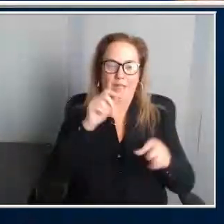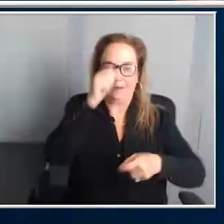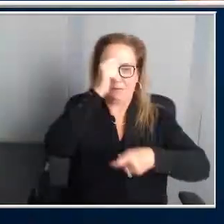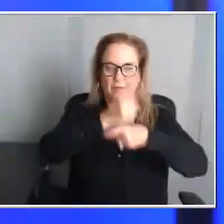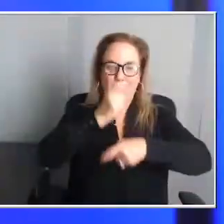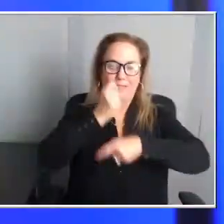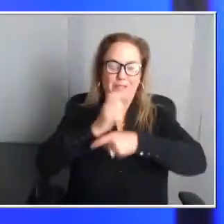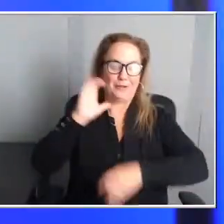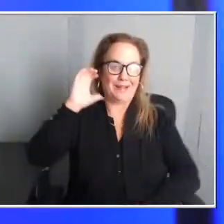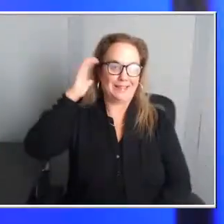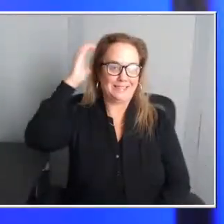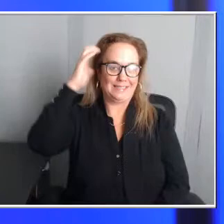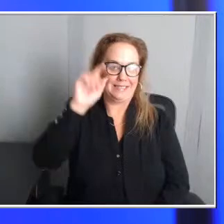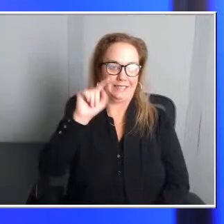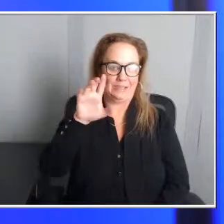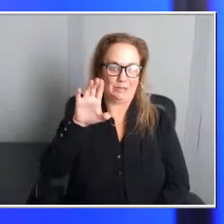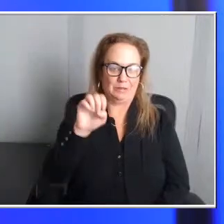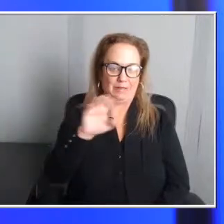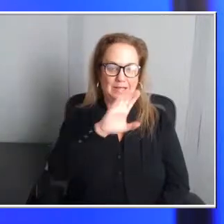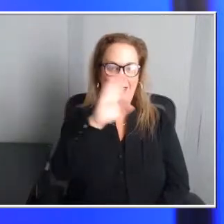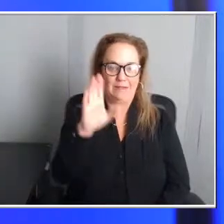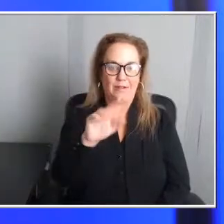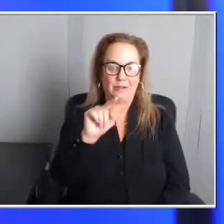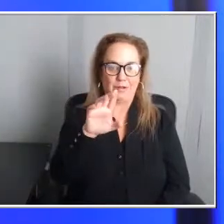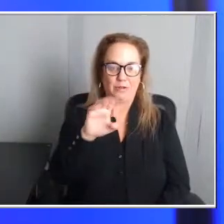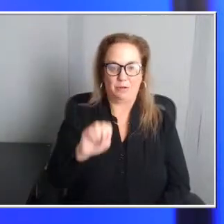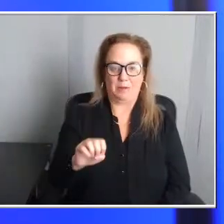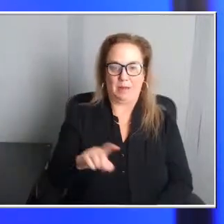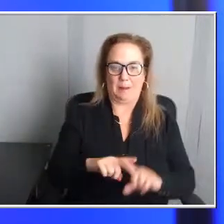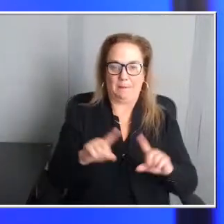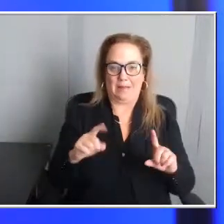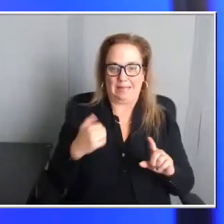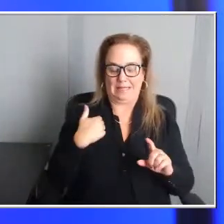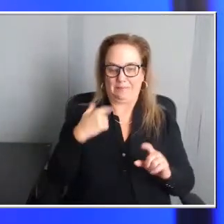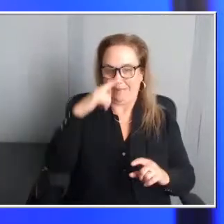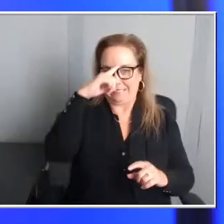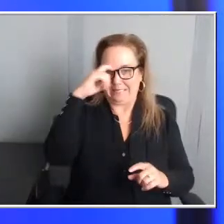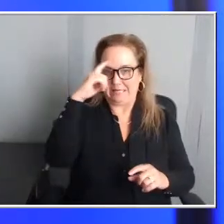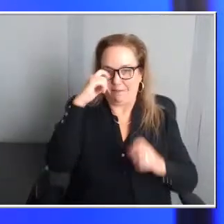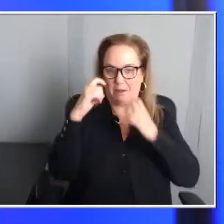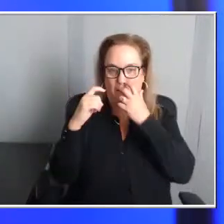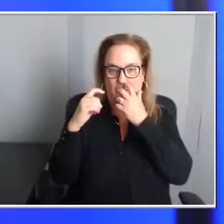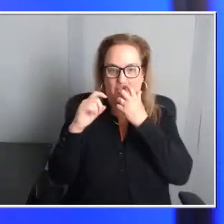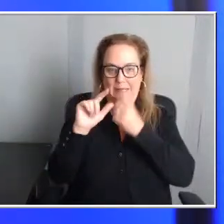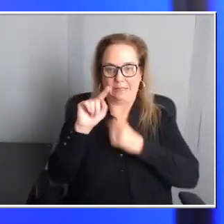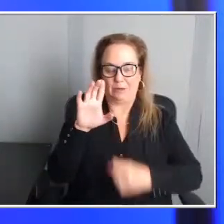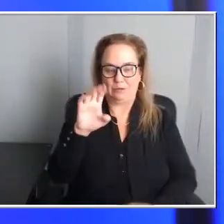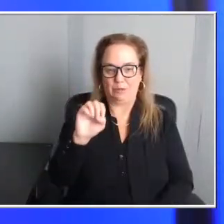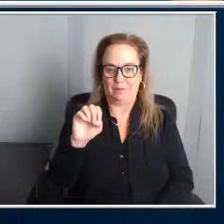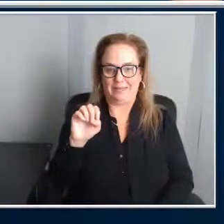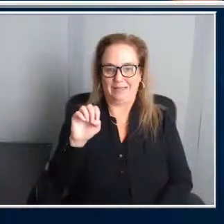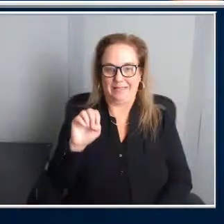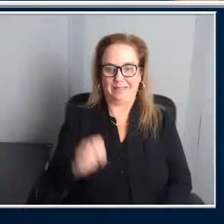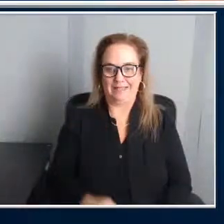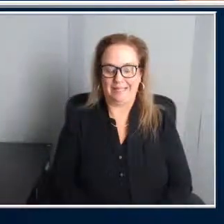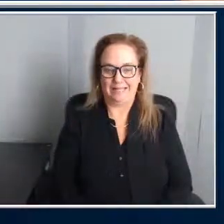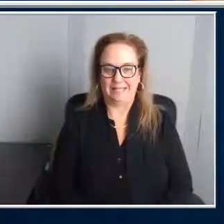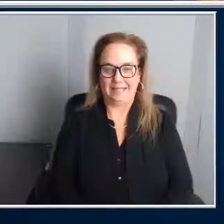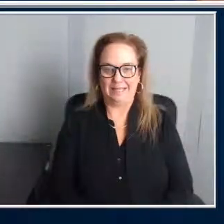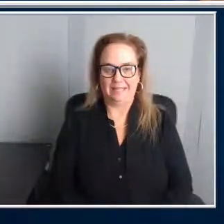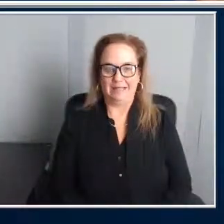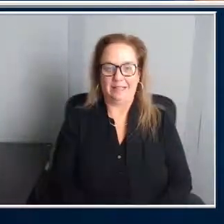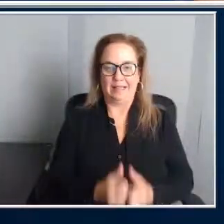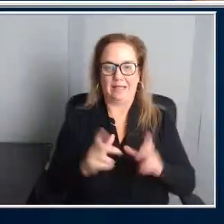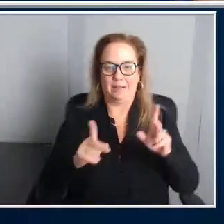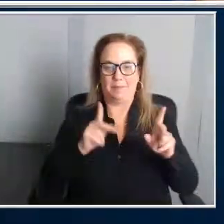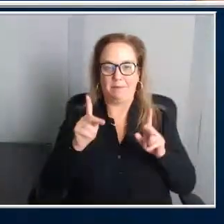cousins tube. He never got to go tubing, but this past summer, got to go tubing. Hey, a lot of people don't like tubing because of the